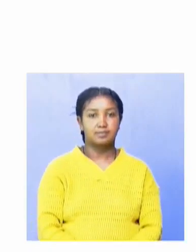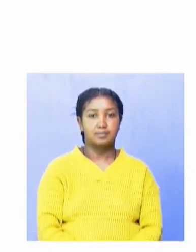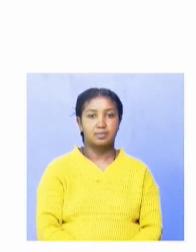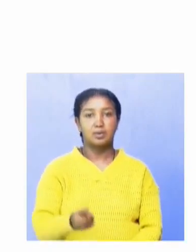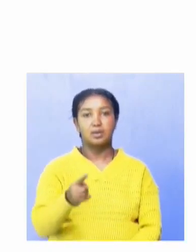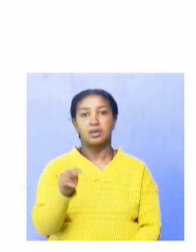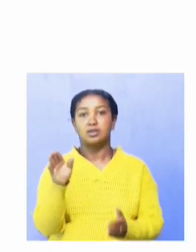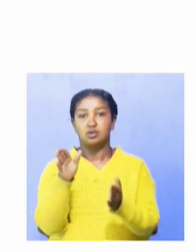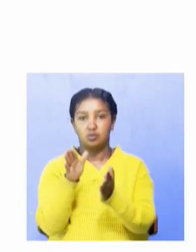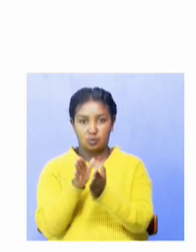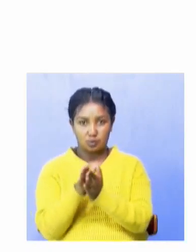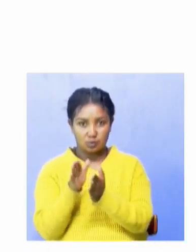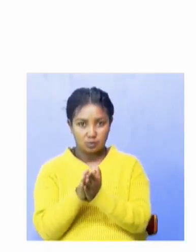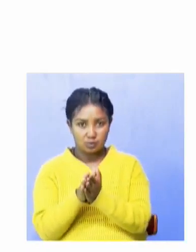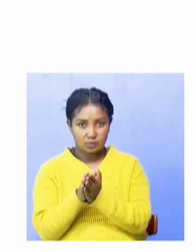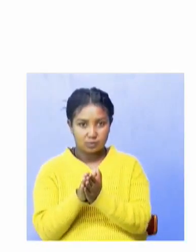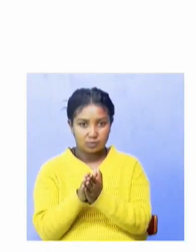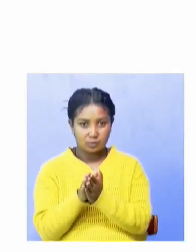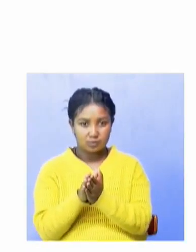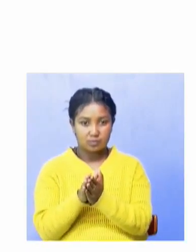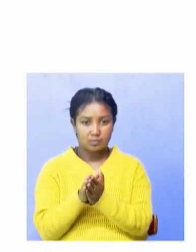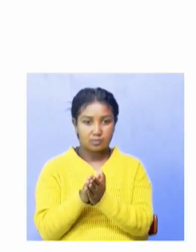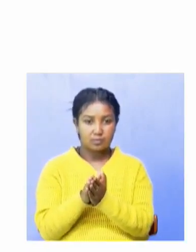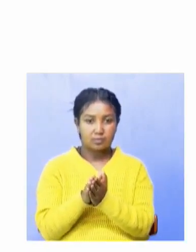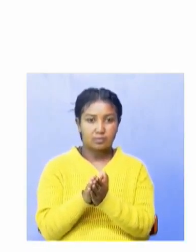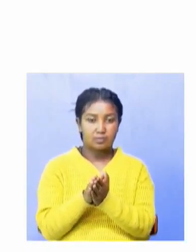the school,